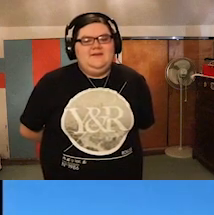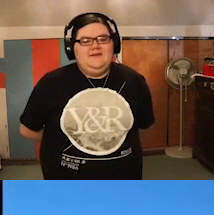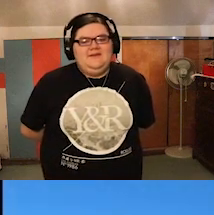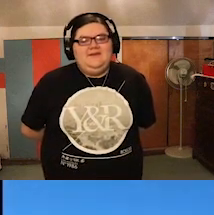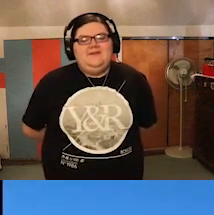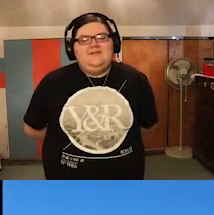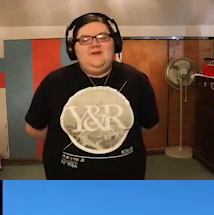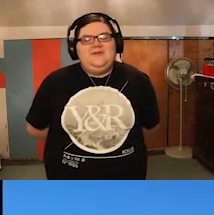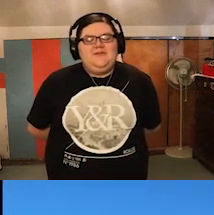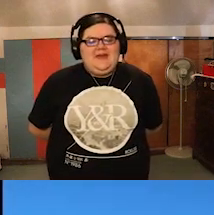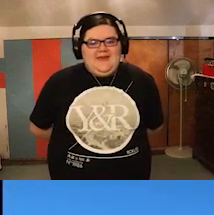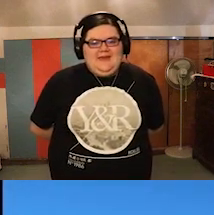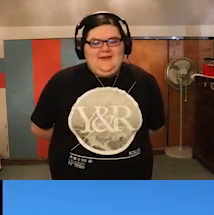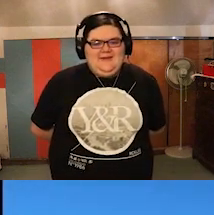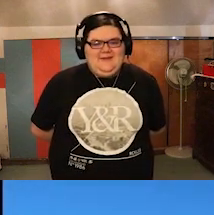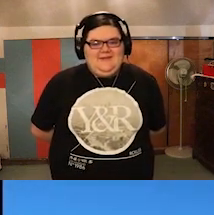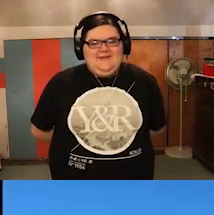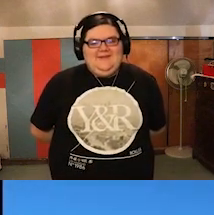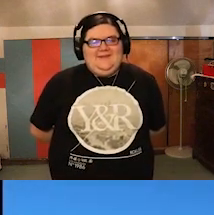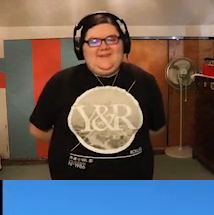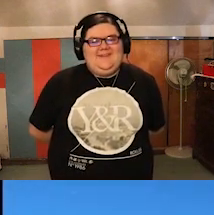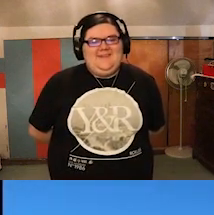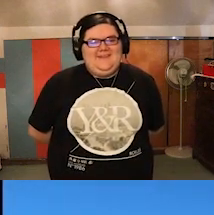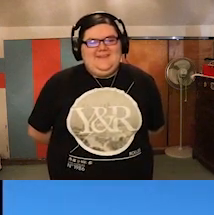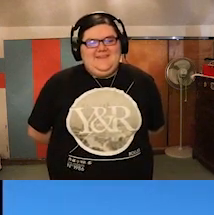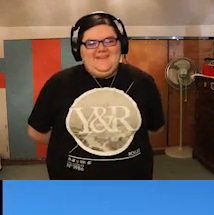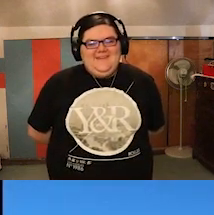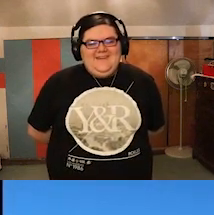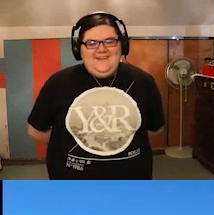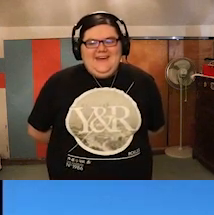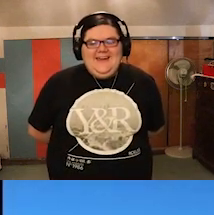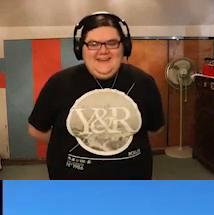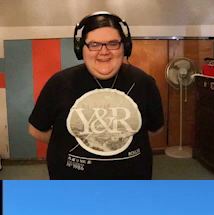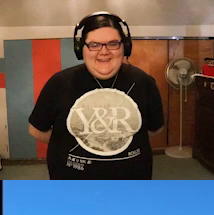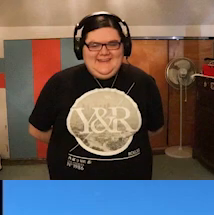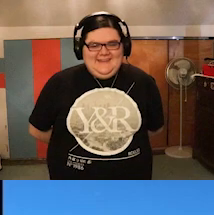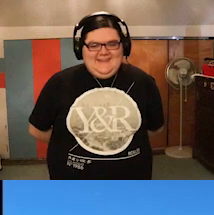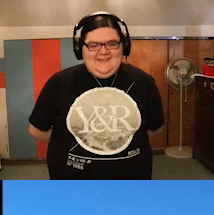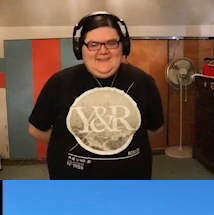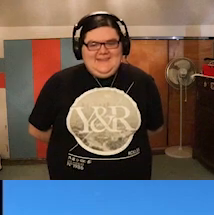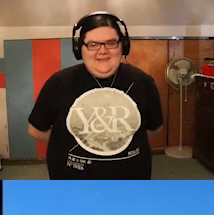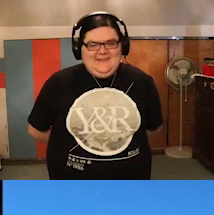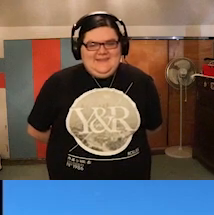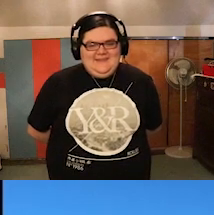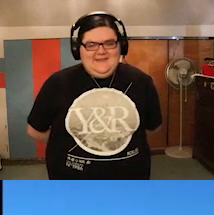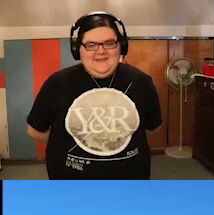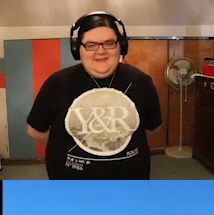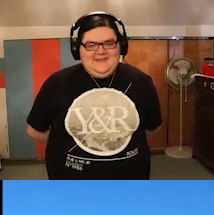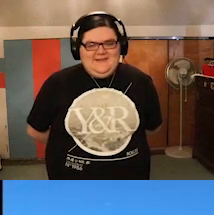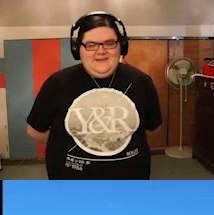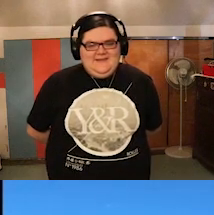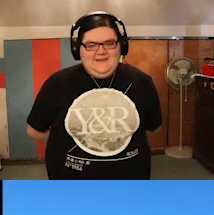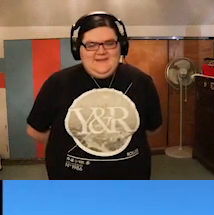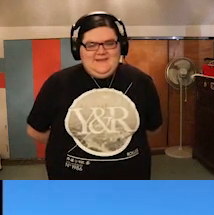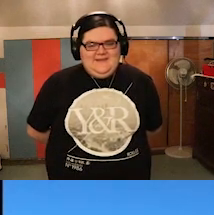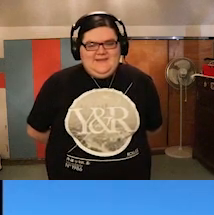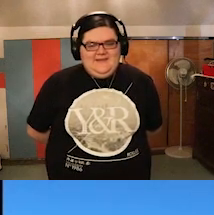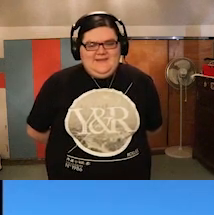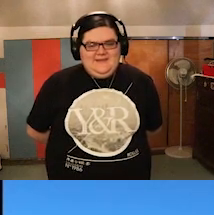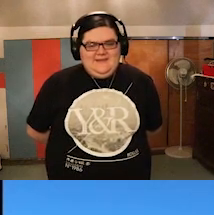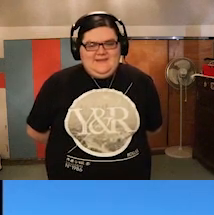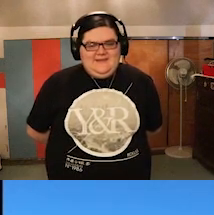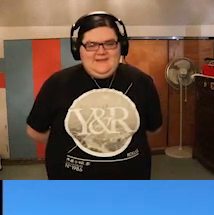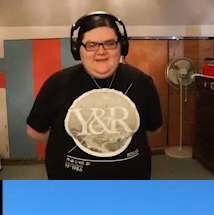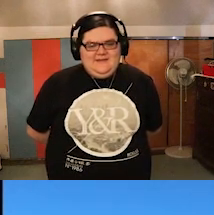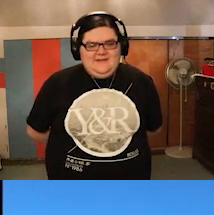can't see anything. Now, Toby. Toby's okay. I'm not listening to him. Someone else is right. Okay. Now, hit it back towards where you are, but like a quarter